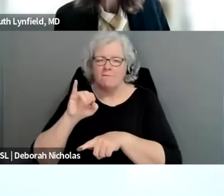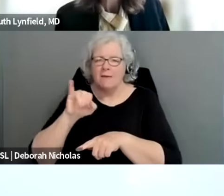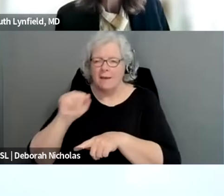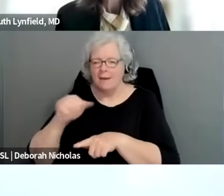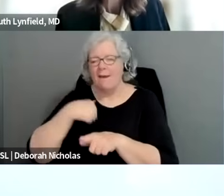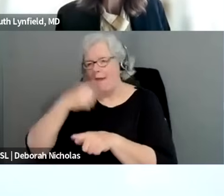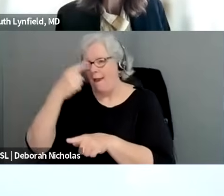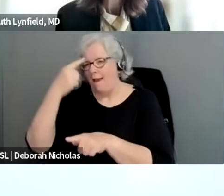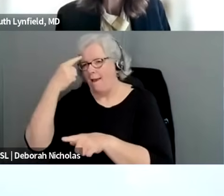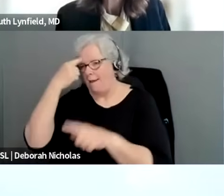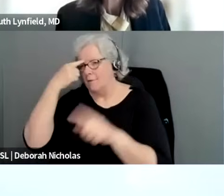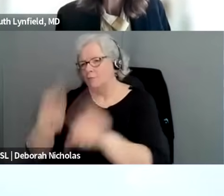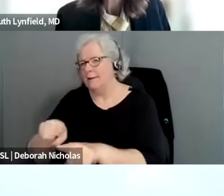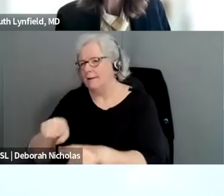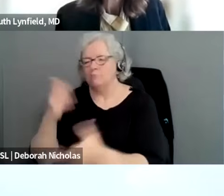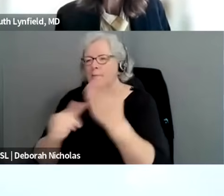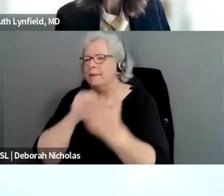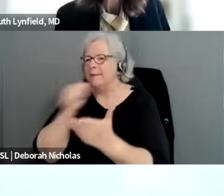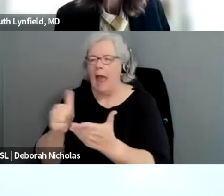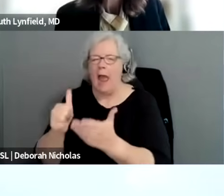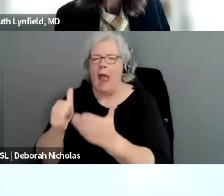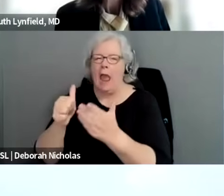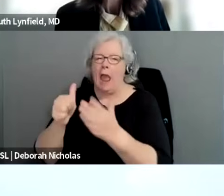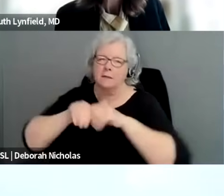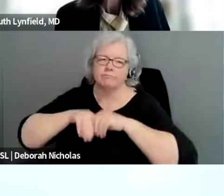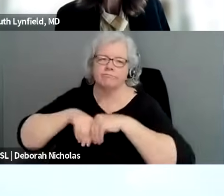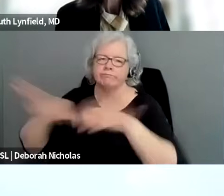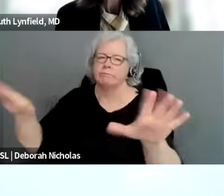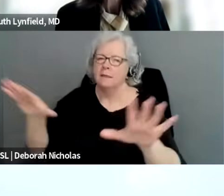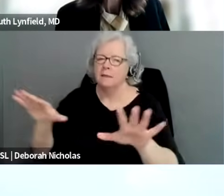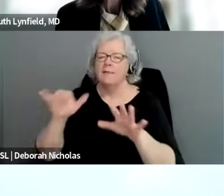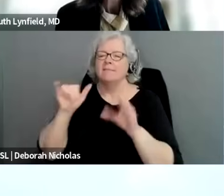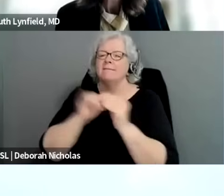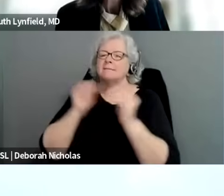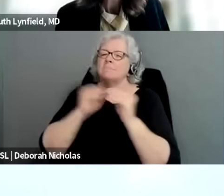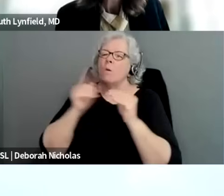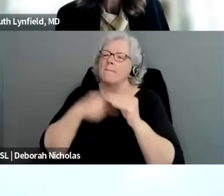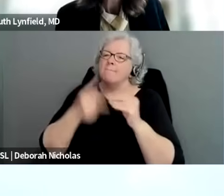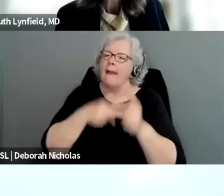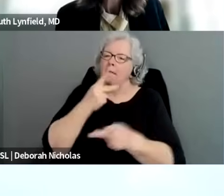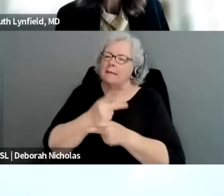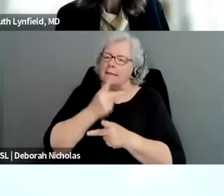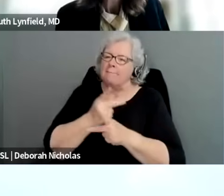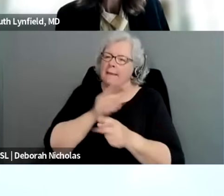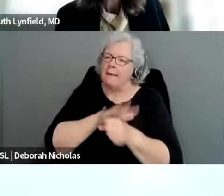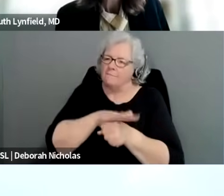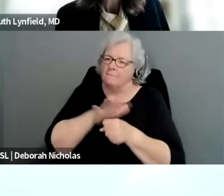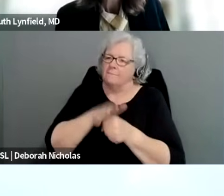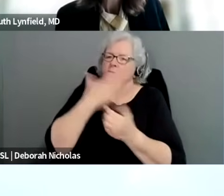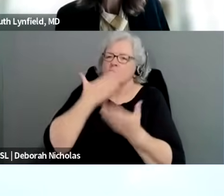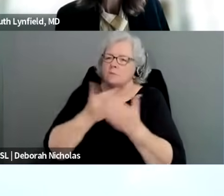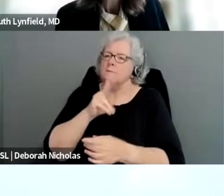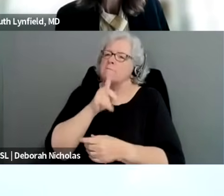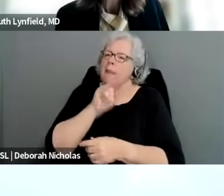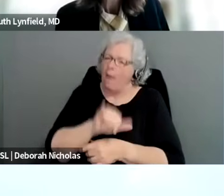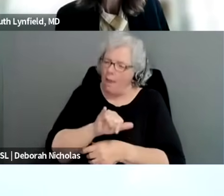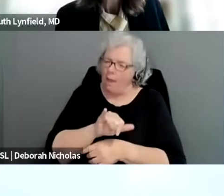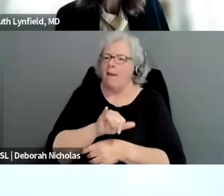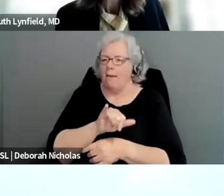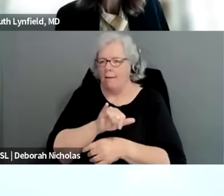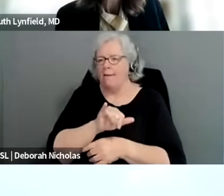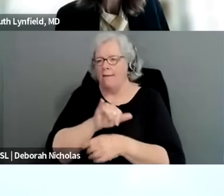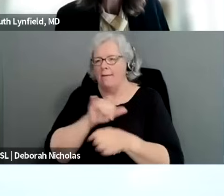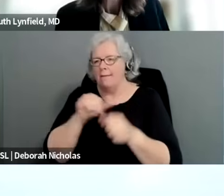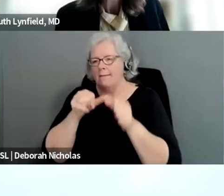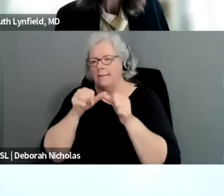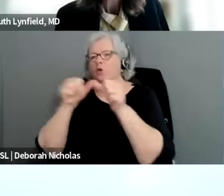an anthrax. This is more maintaining a supply through a long, difficult epidemic.